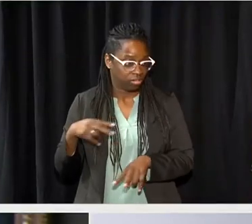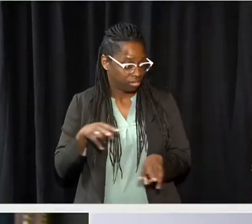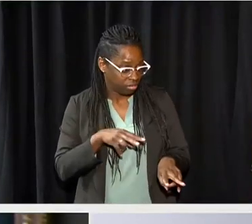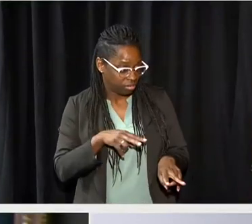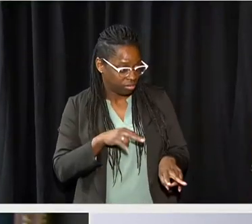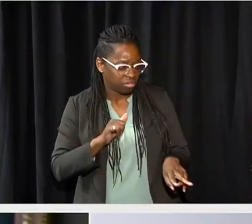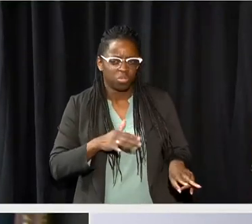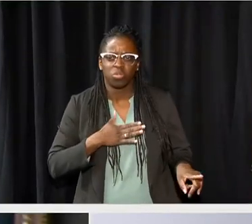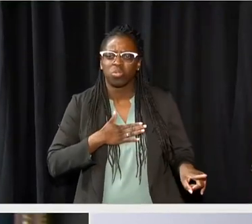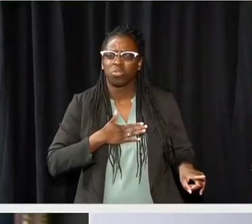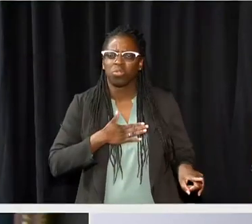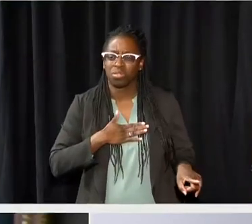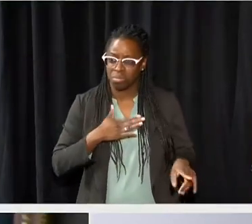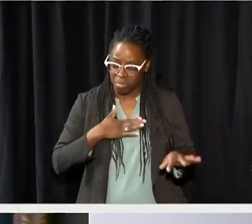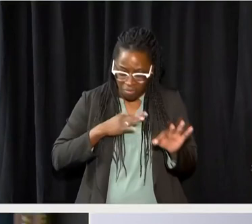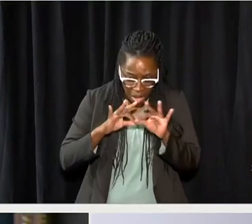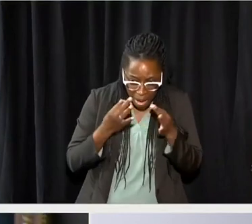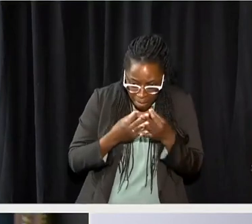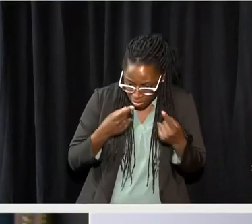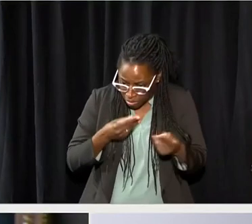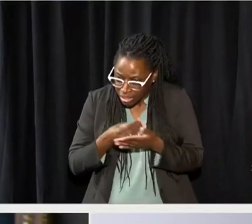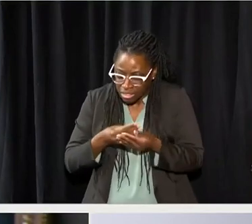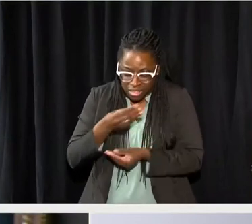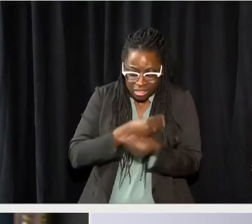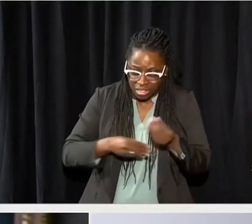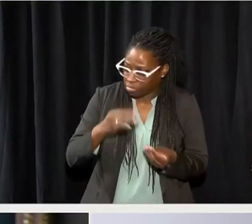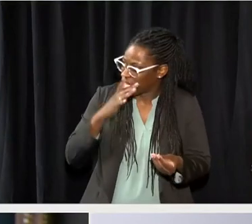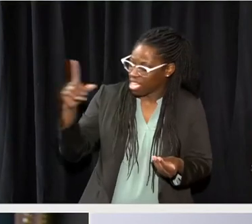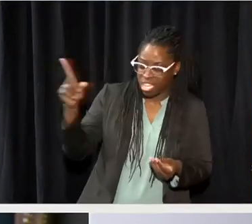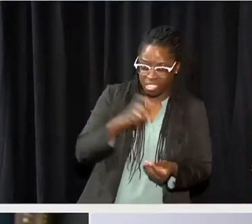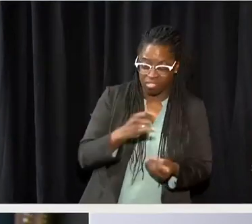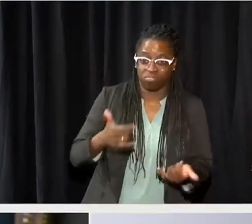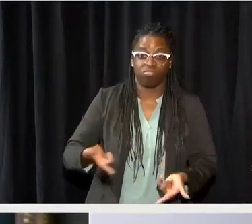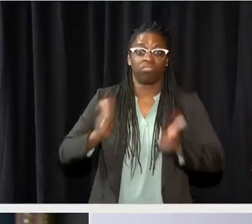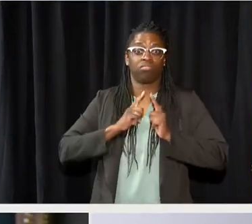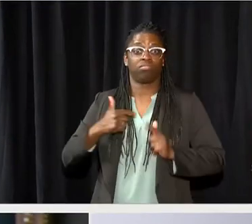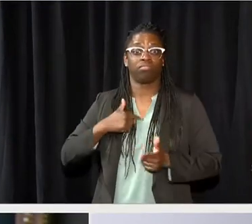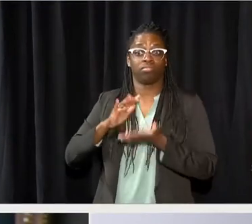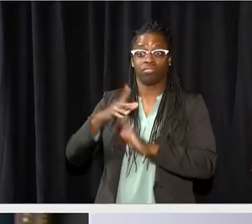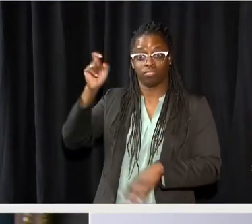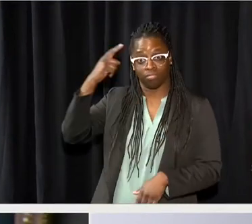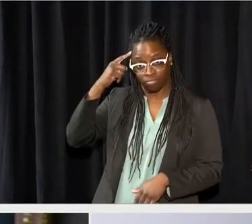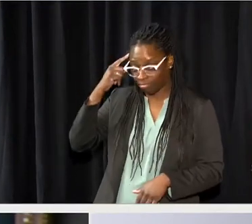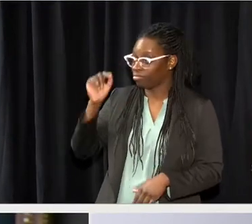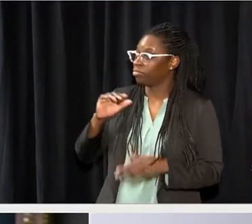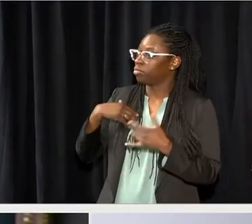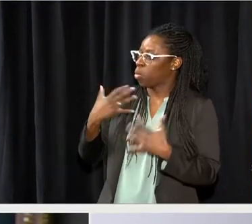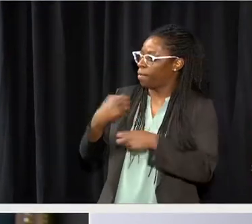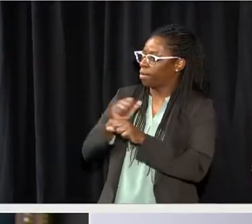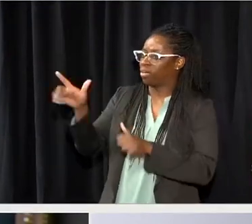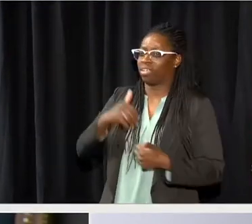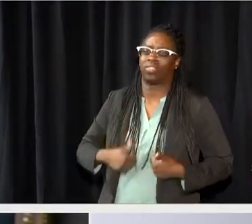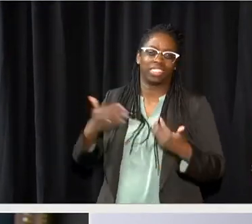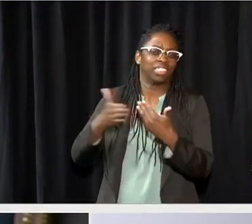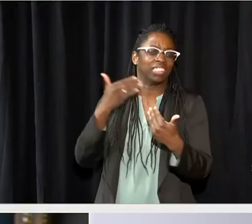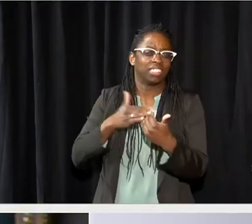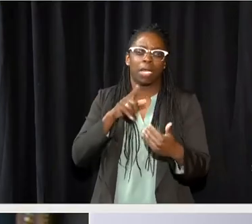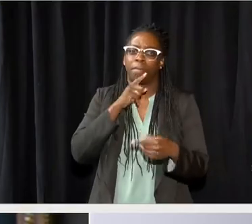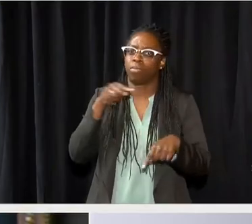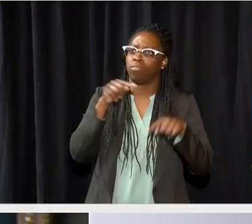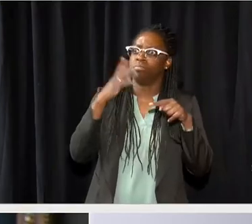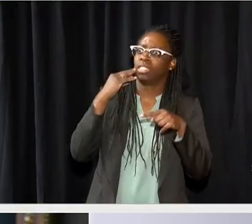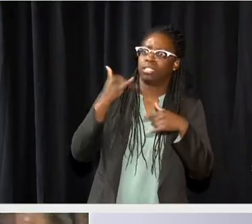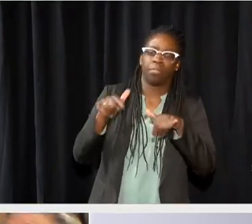see it, government should be there to make life easier, not harder.